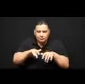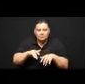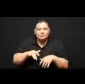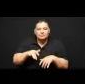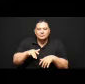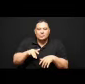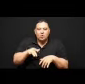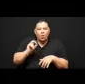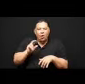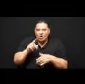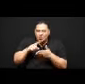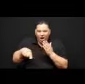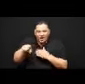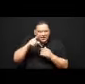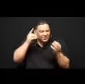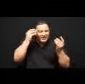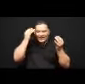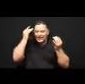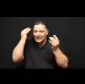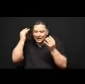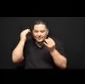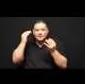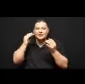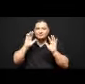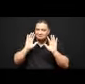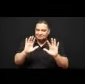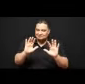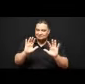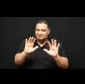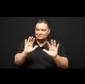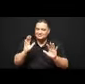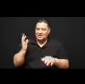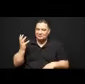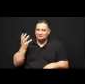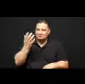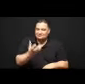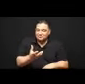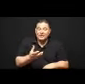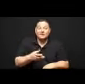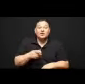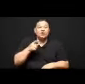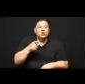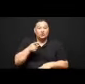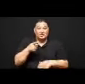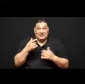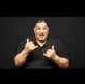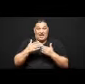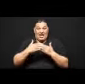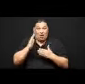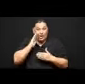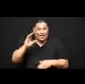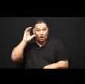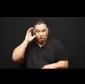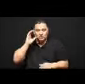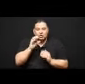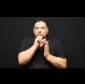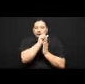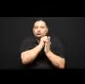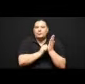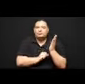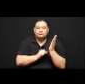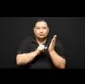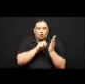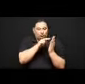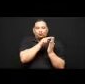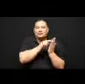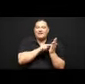thinking? Well, here we go. What you are about to hear is a scripted reading of